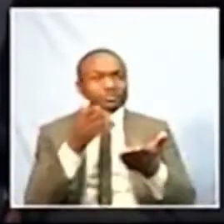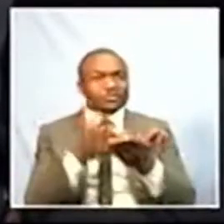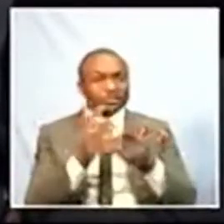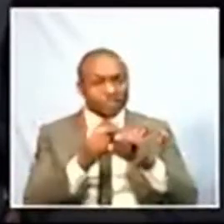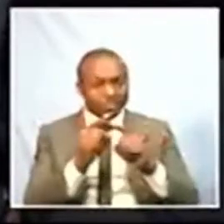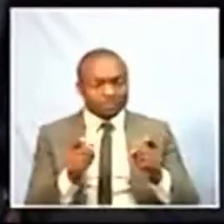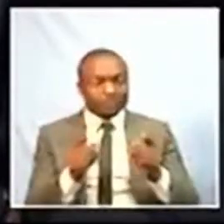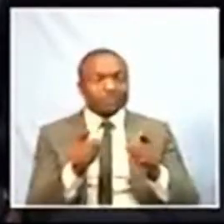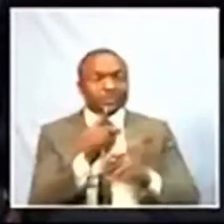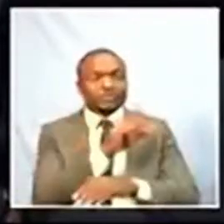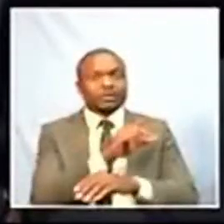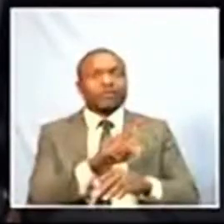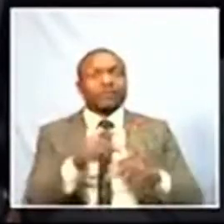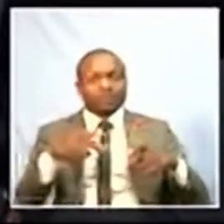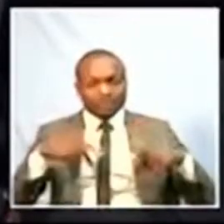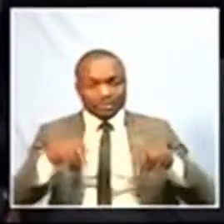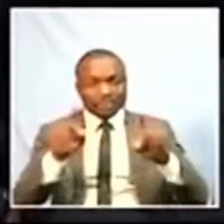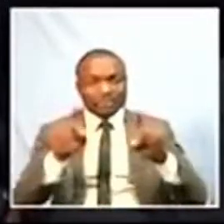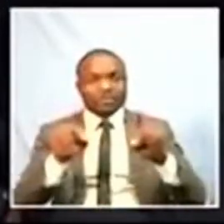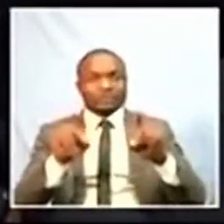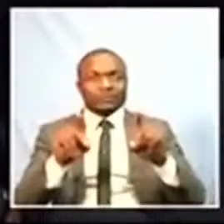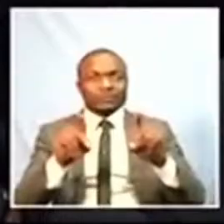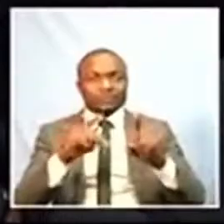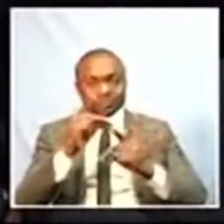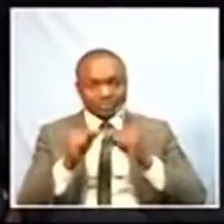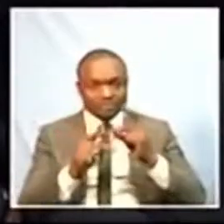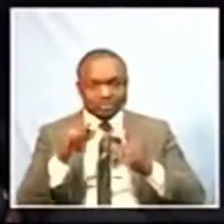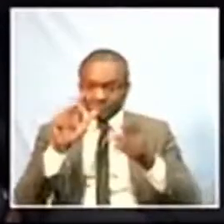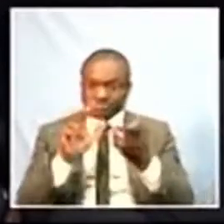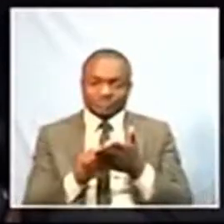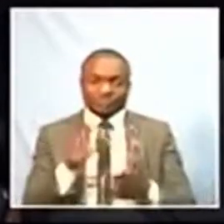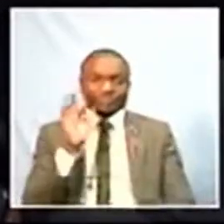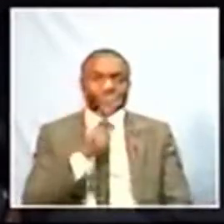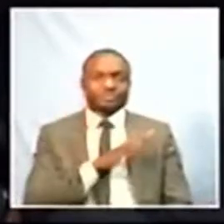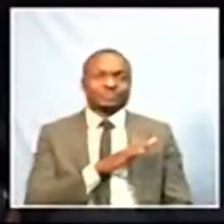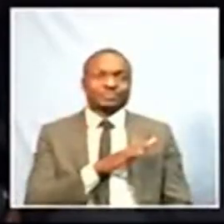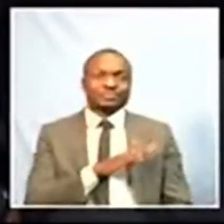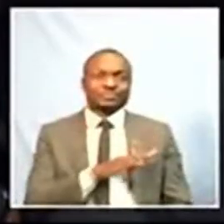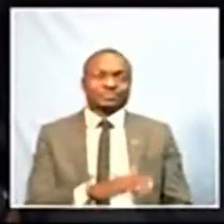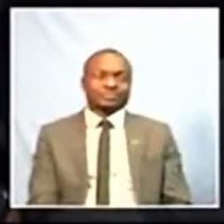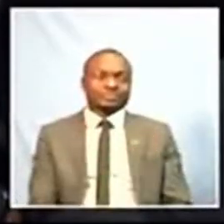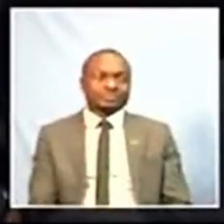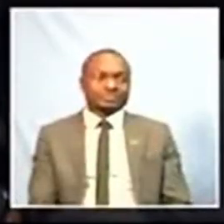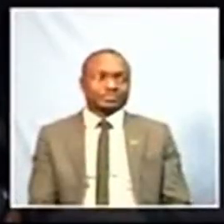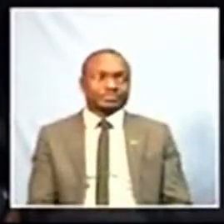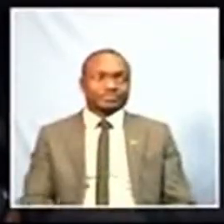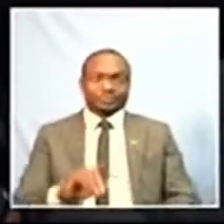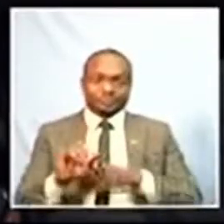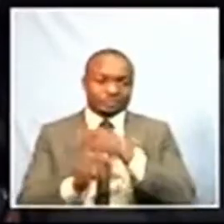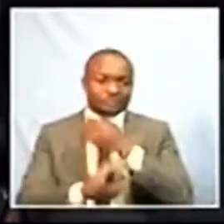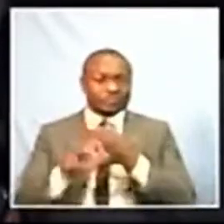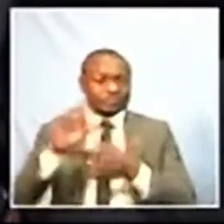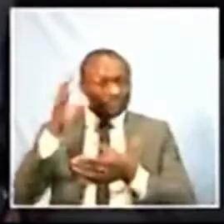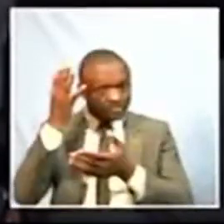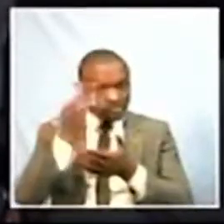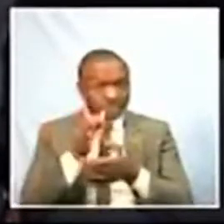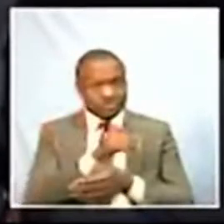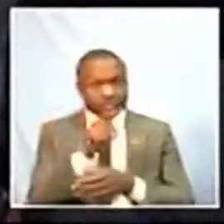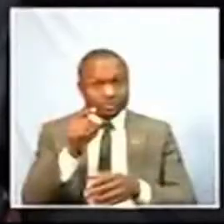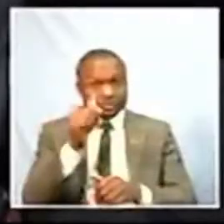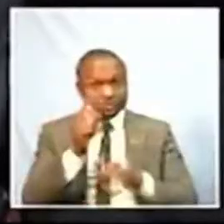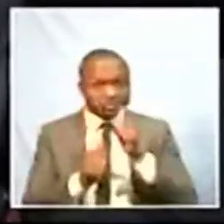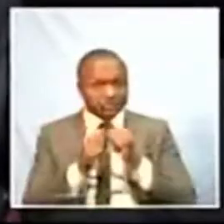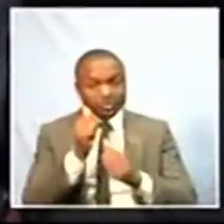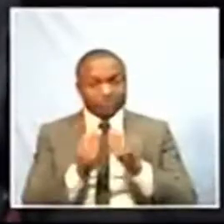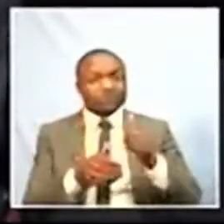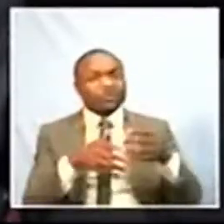the authority of the memo from the inception of the process was approved by the town clerk. So you, which documents do you